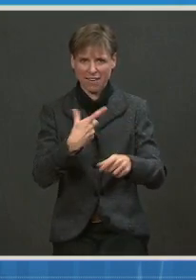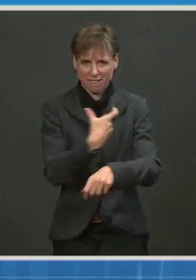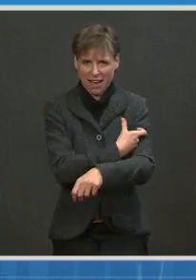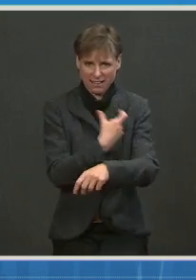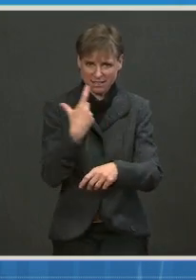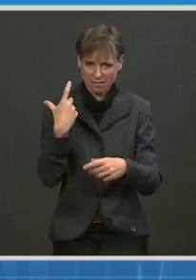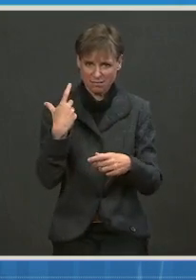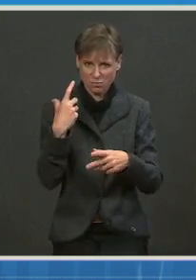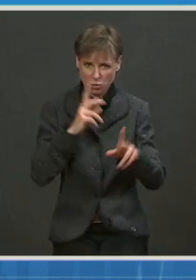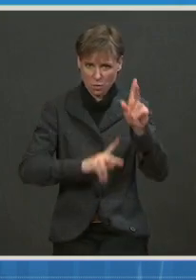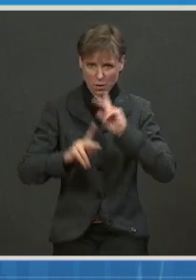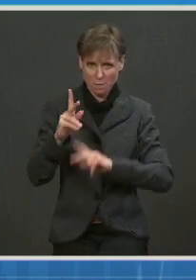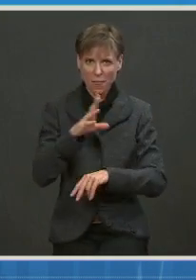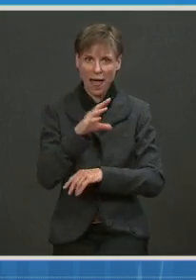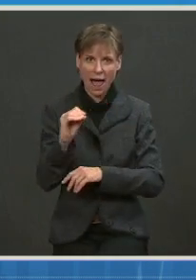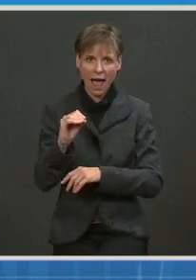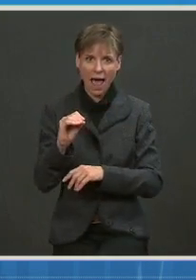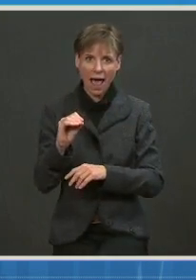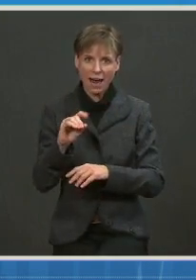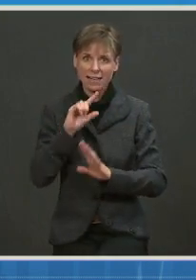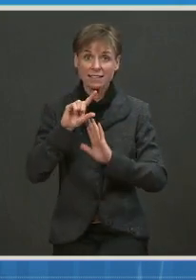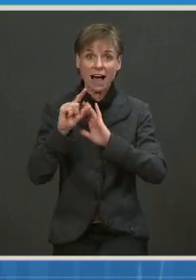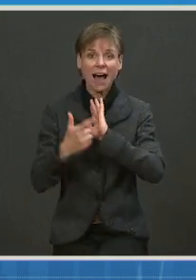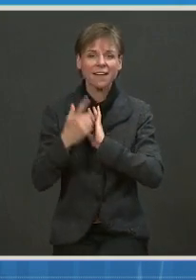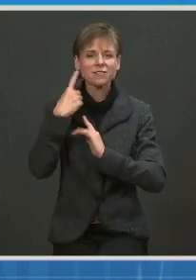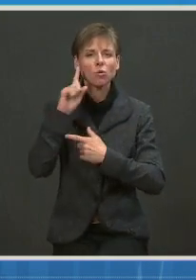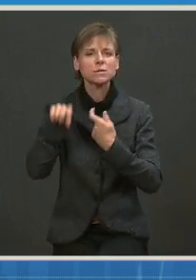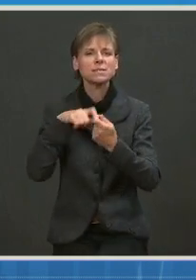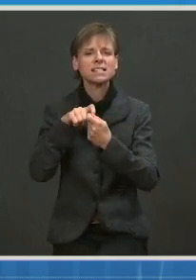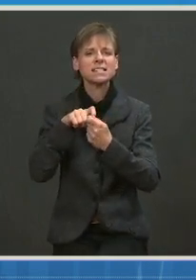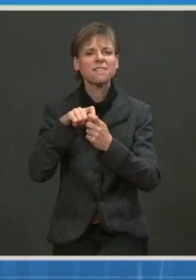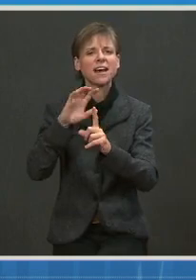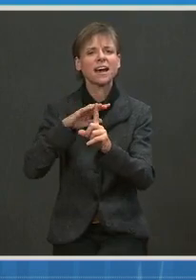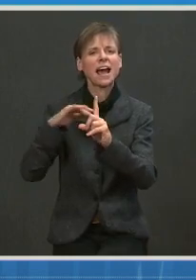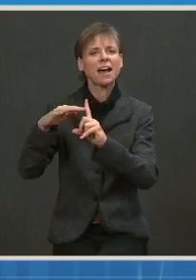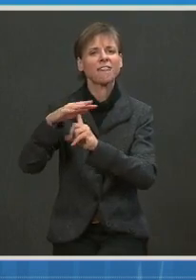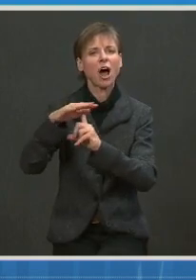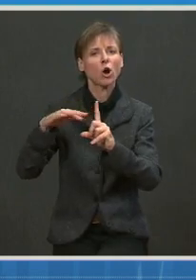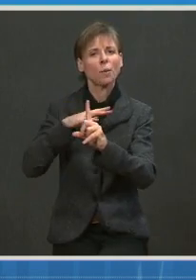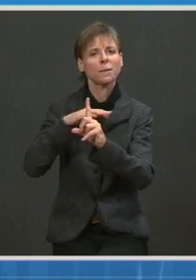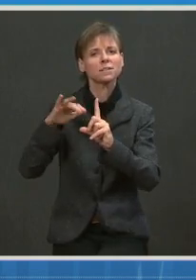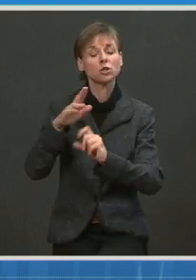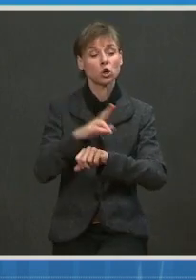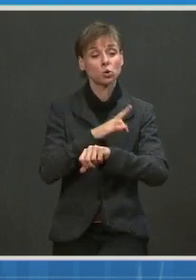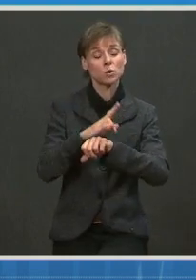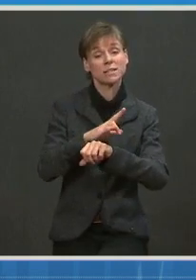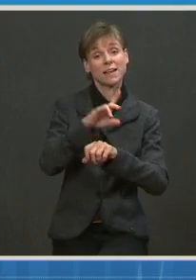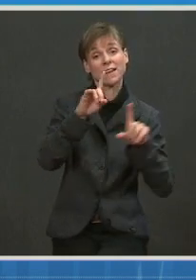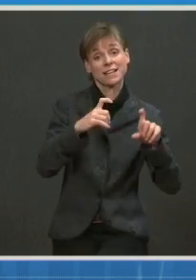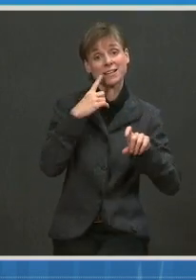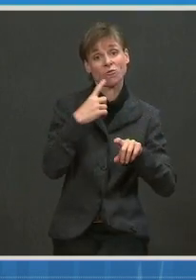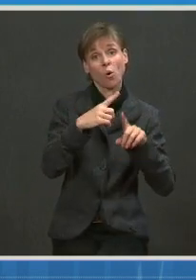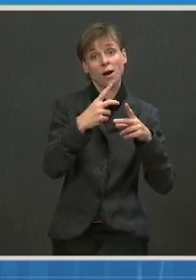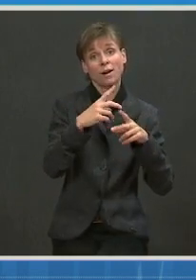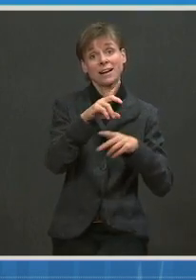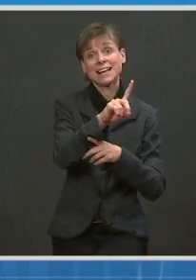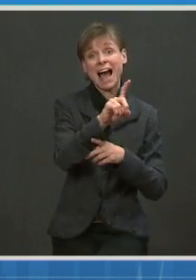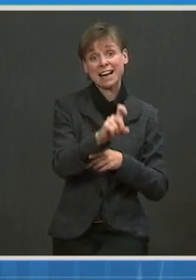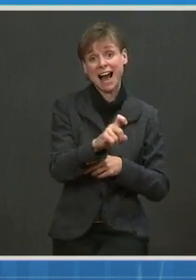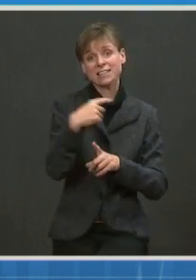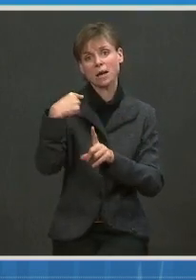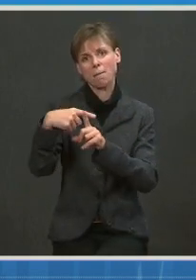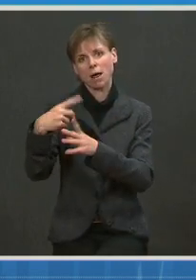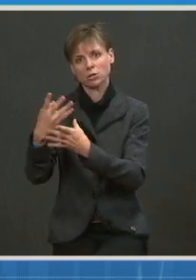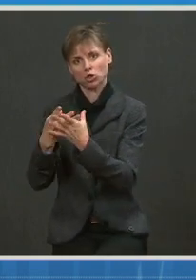of guidance on specific settings and how you would use the test, both from a diagnostic standpoint, but as well as from a screening